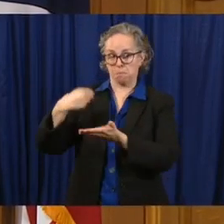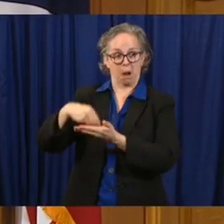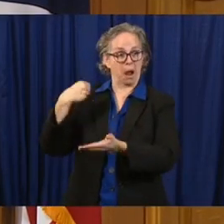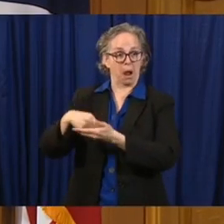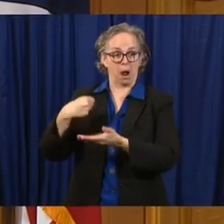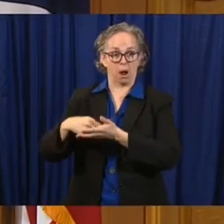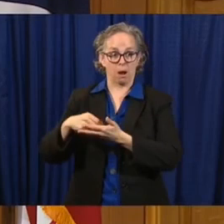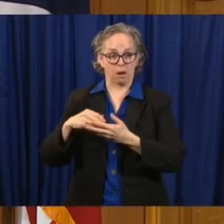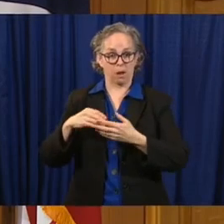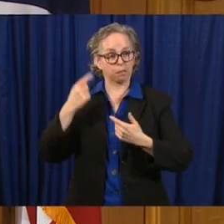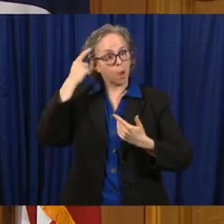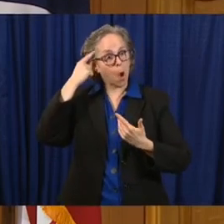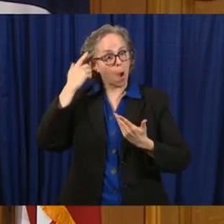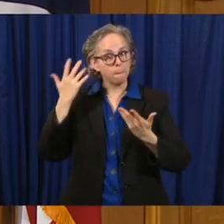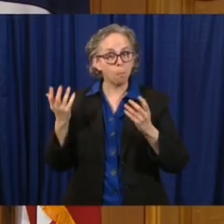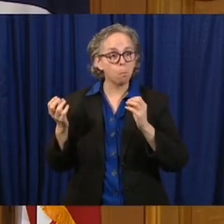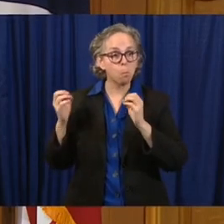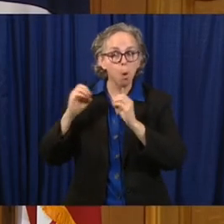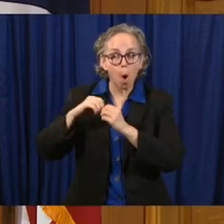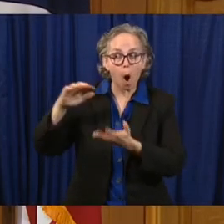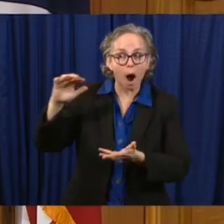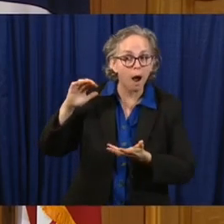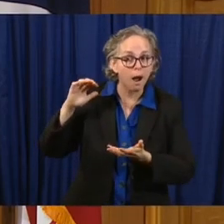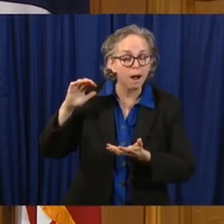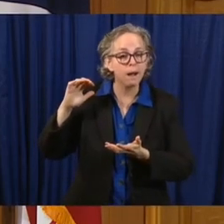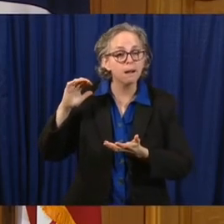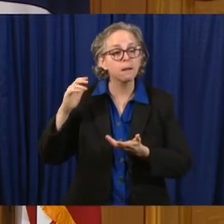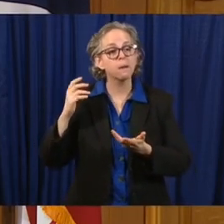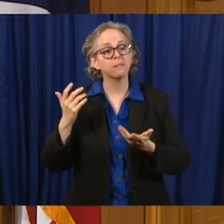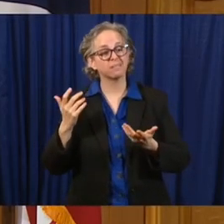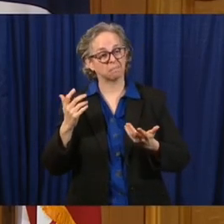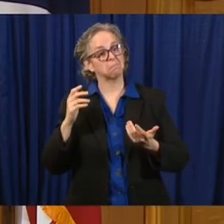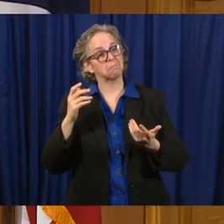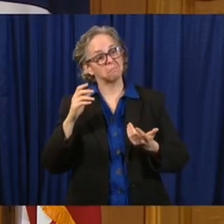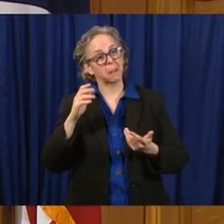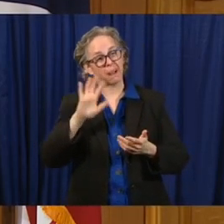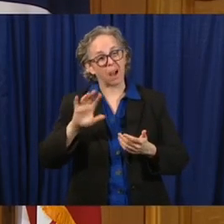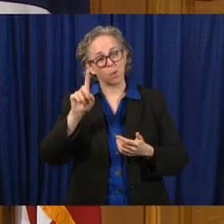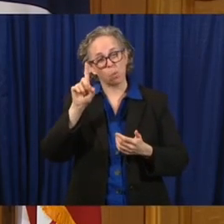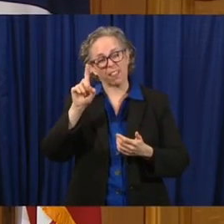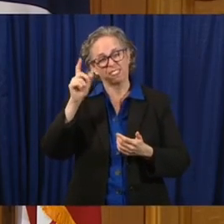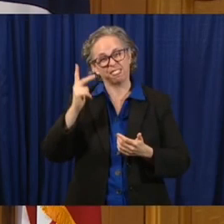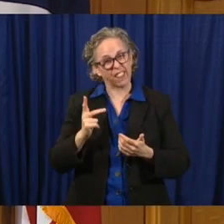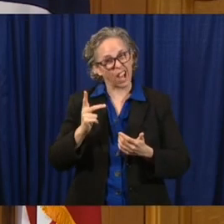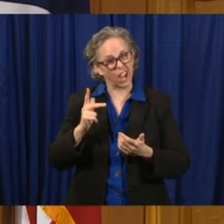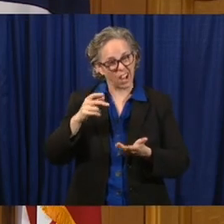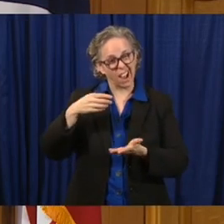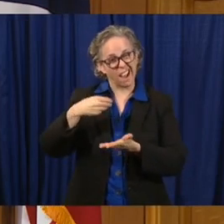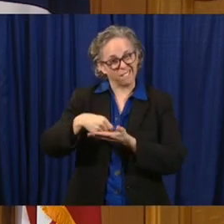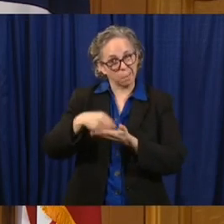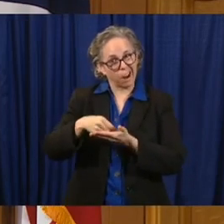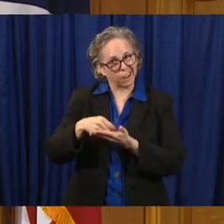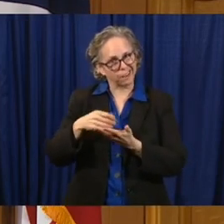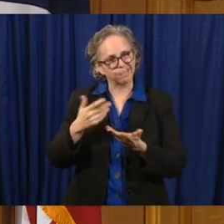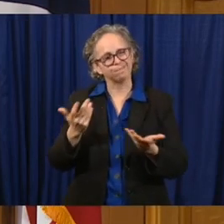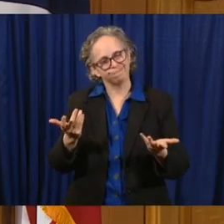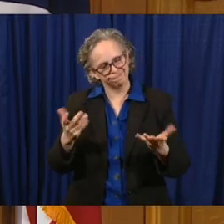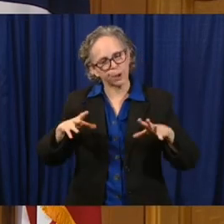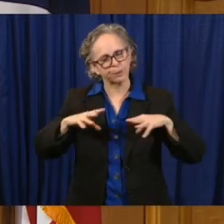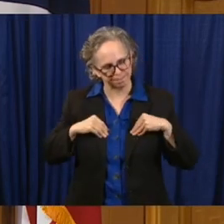very happy, frankly, about that. It's about a third of what we thought it was going to be. $76 million for the